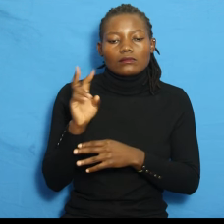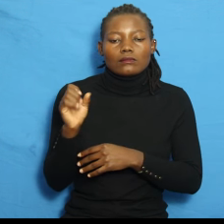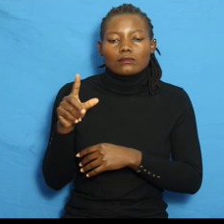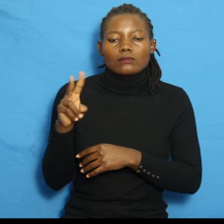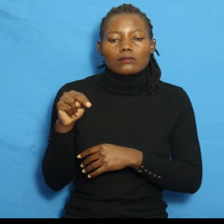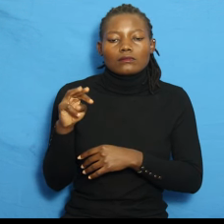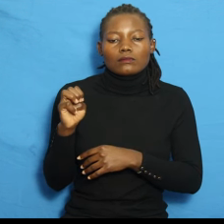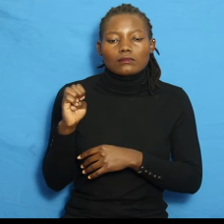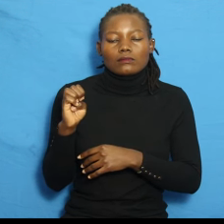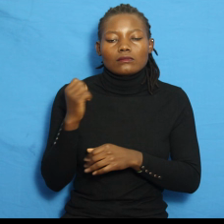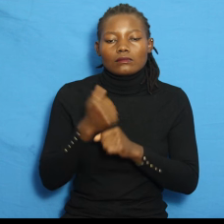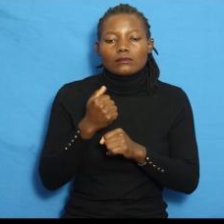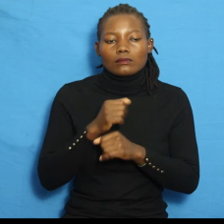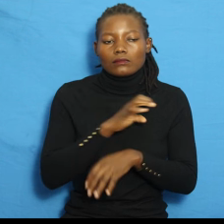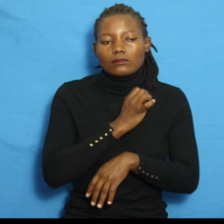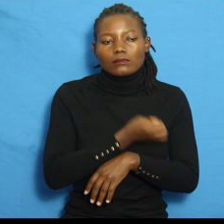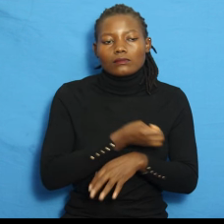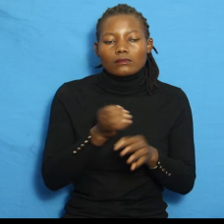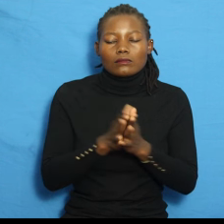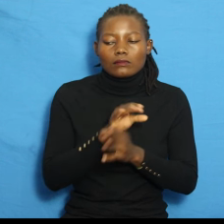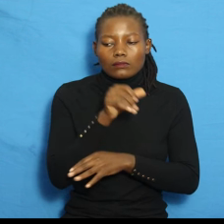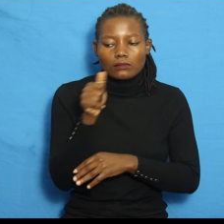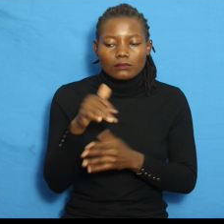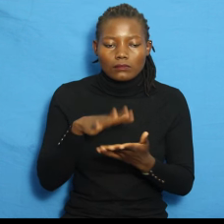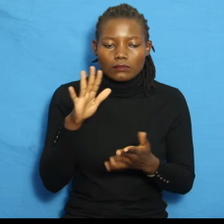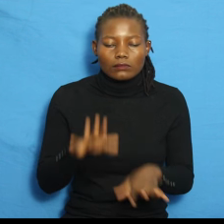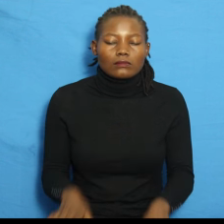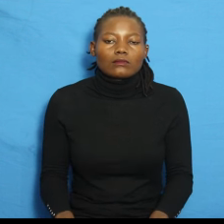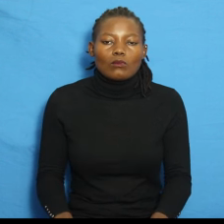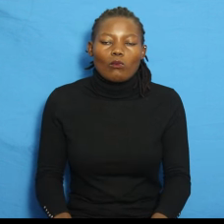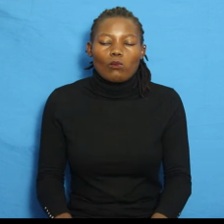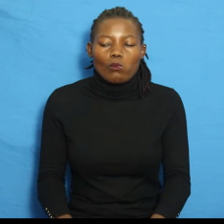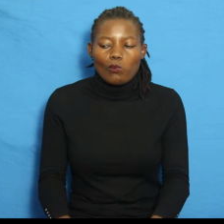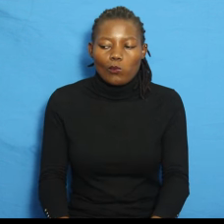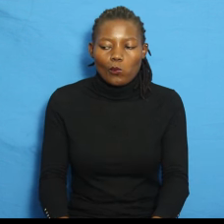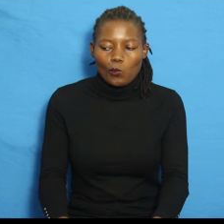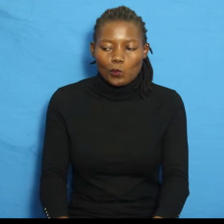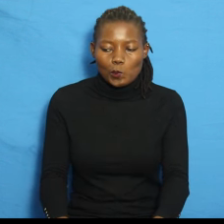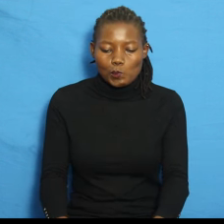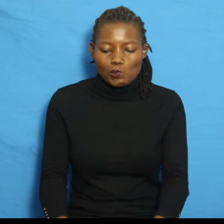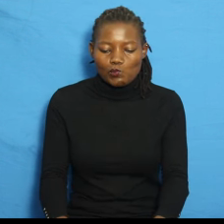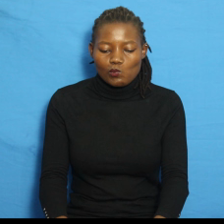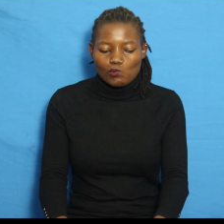are concepts like mass, volume, work, energy, and etc.